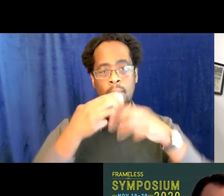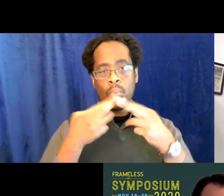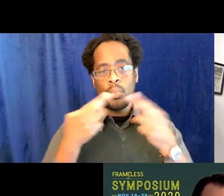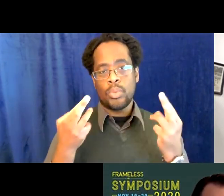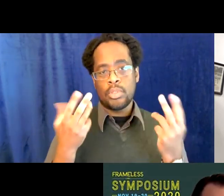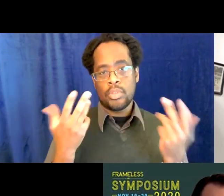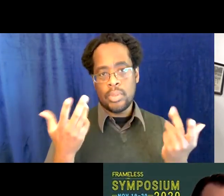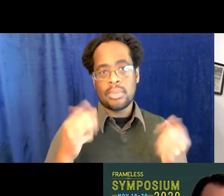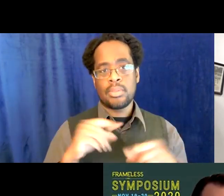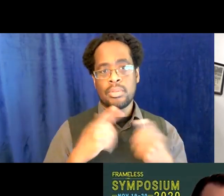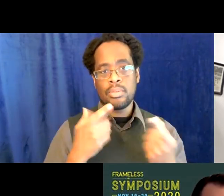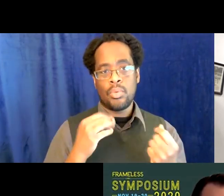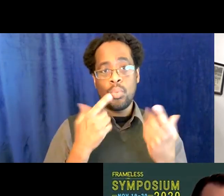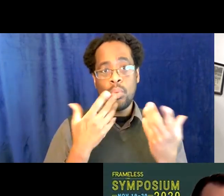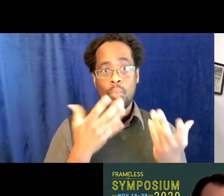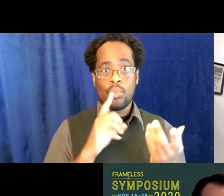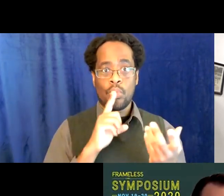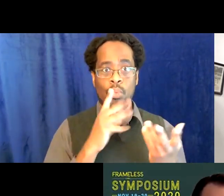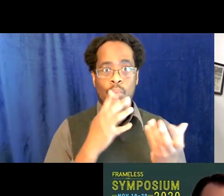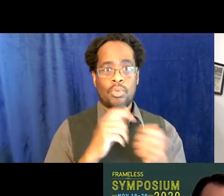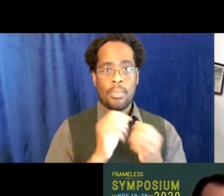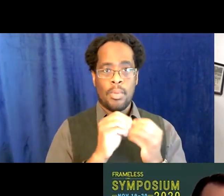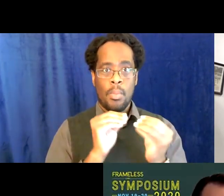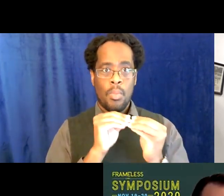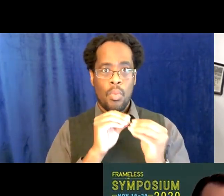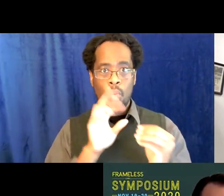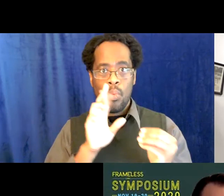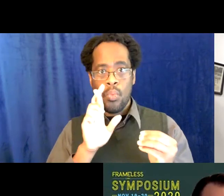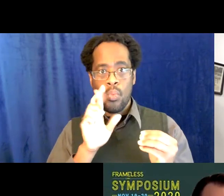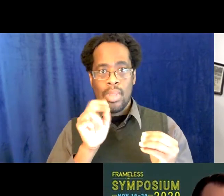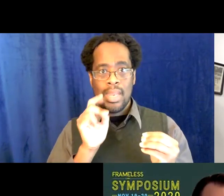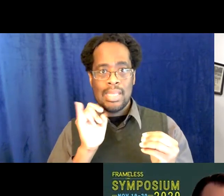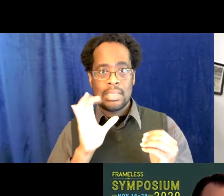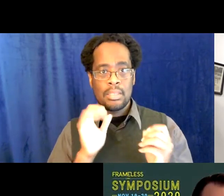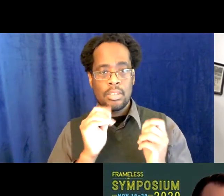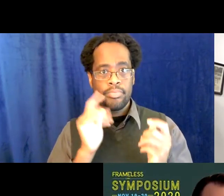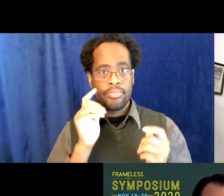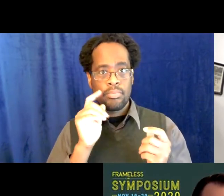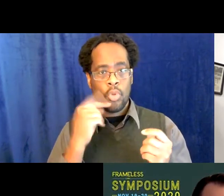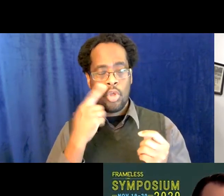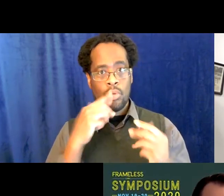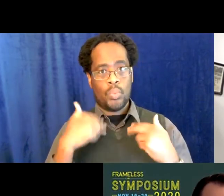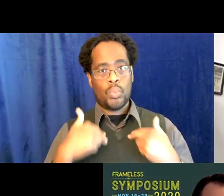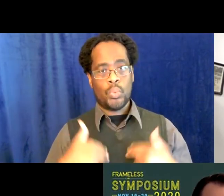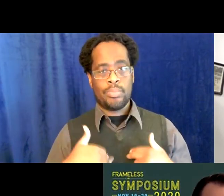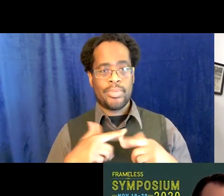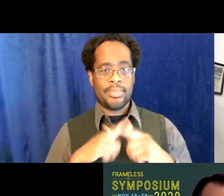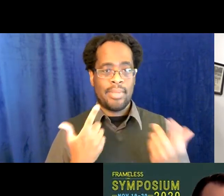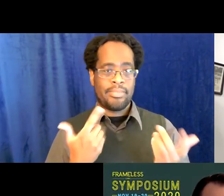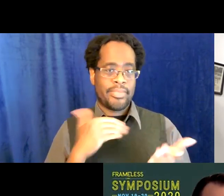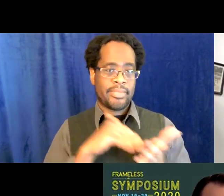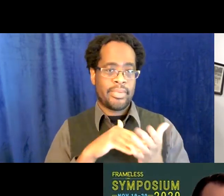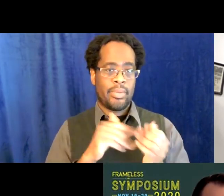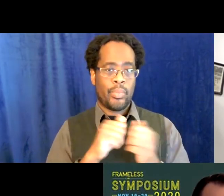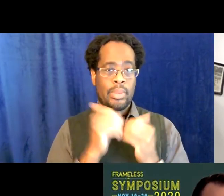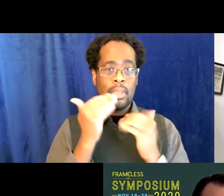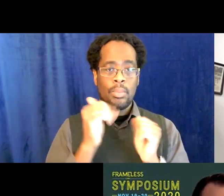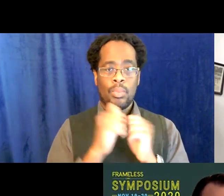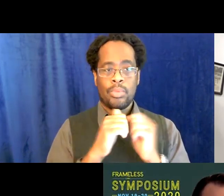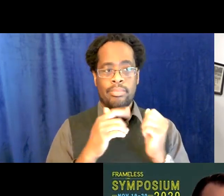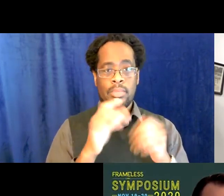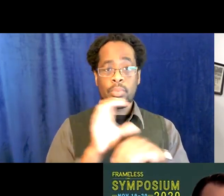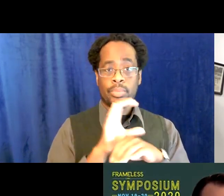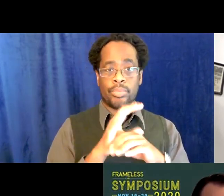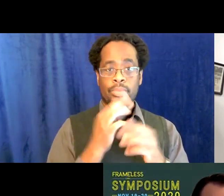Joseph is saying also, we had to think about time and resources. We would like to make